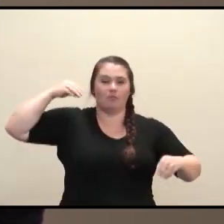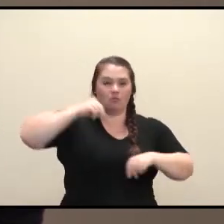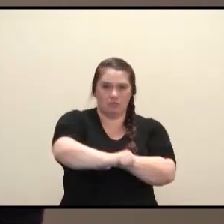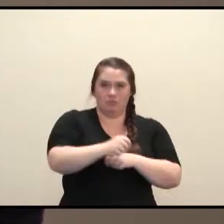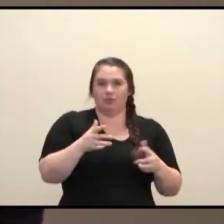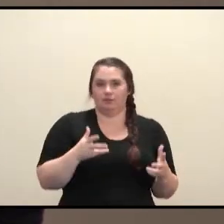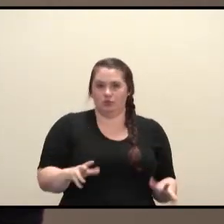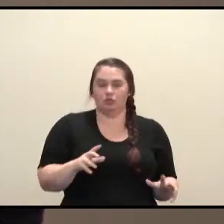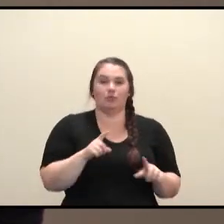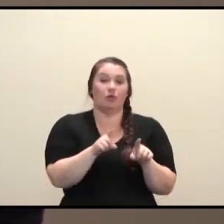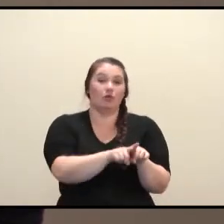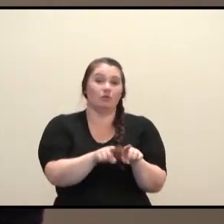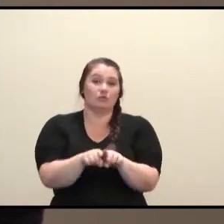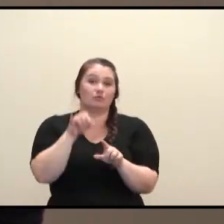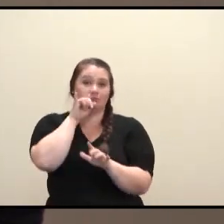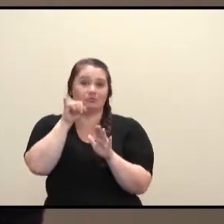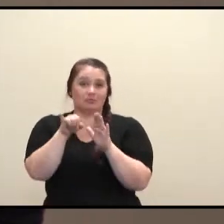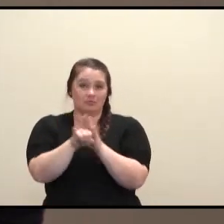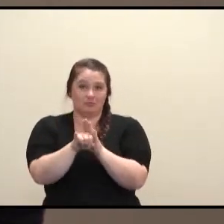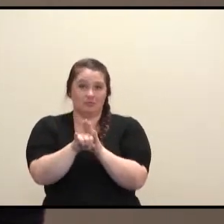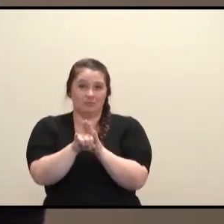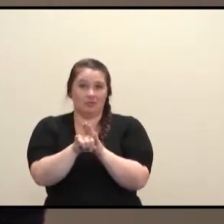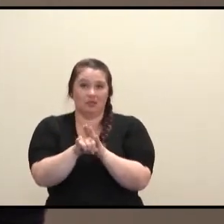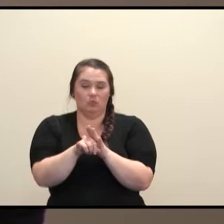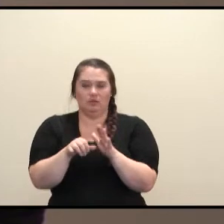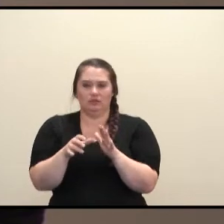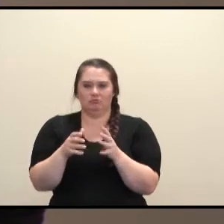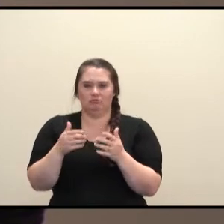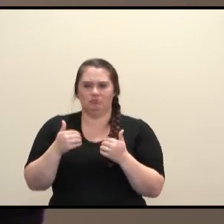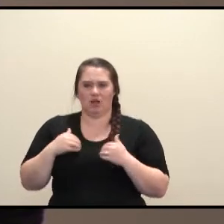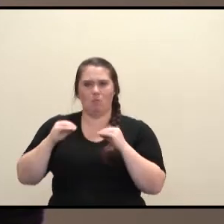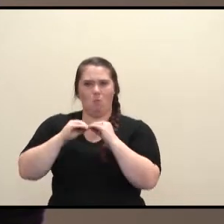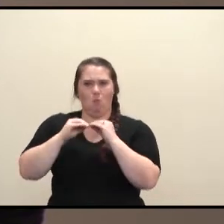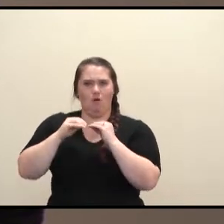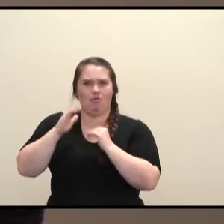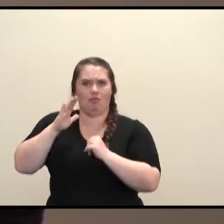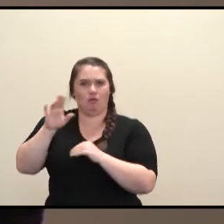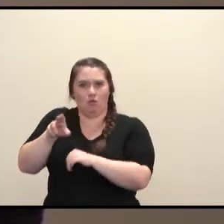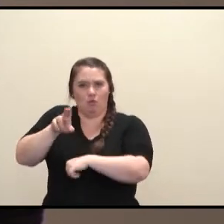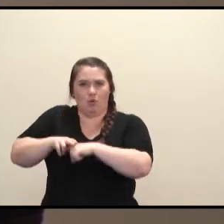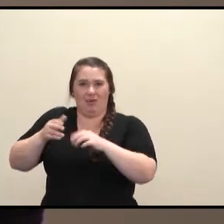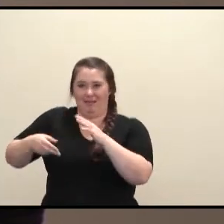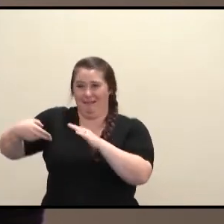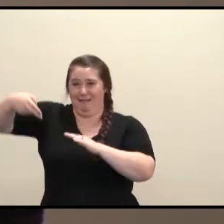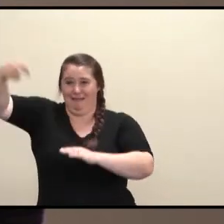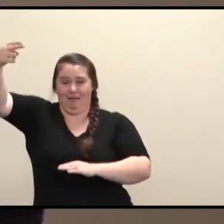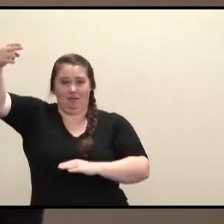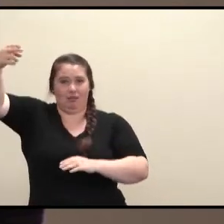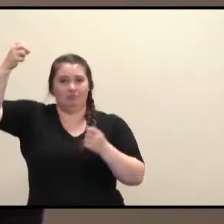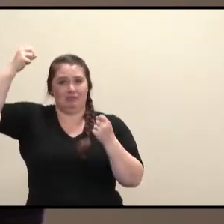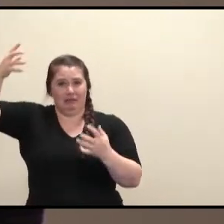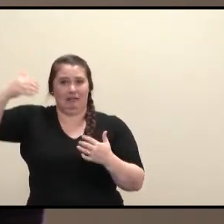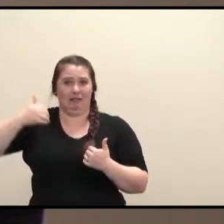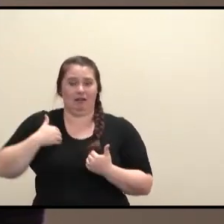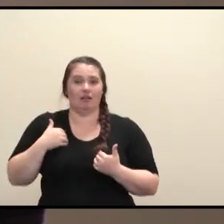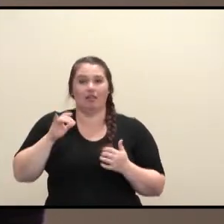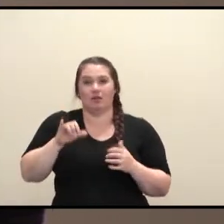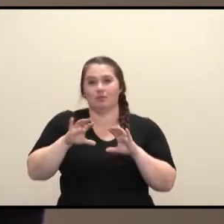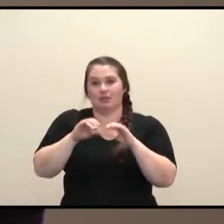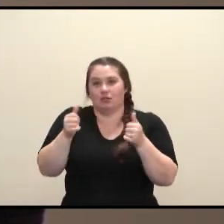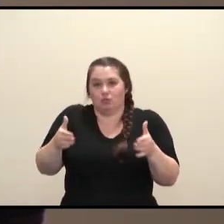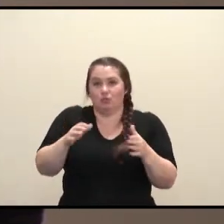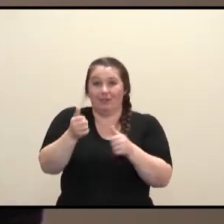they also identified areas where we were out of norm, where we were too high, and that was